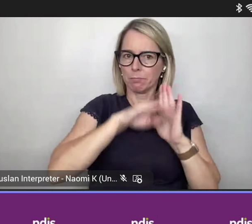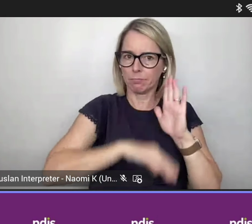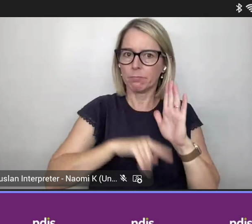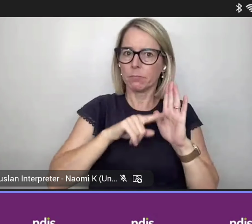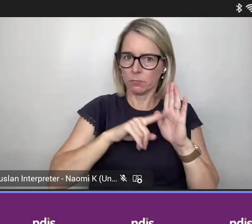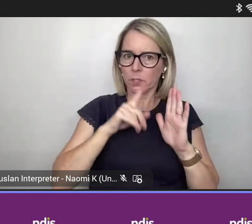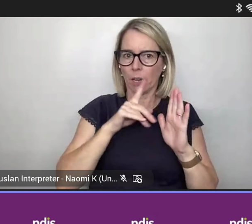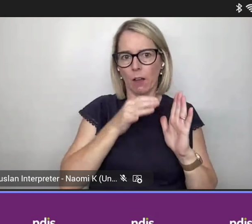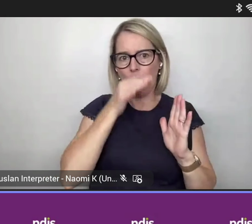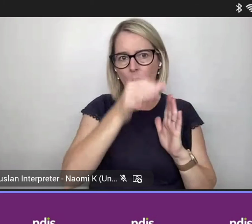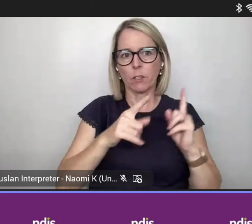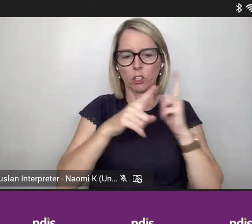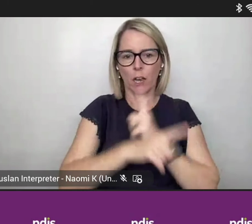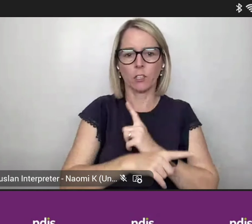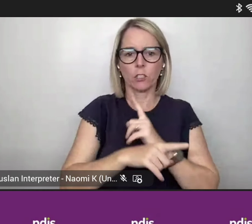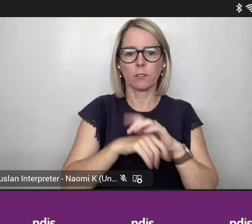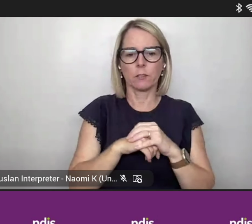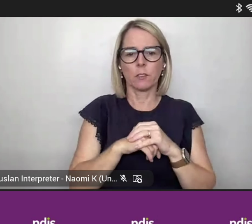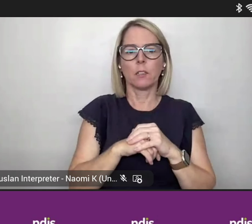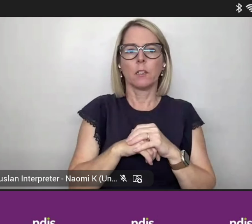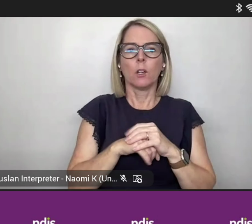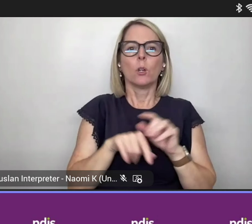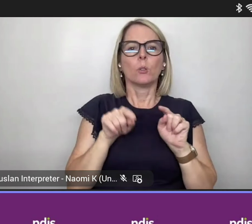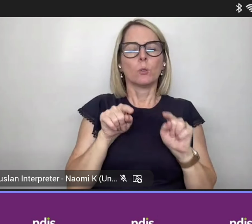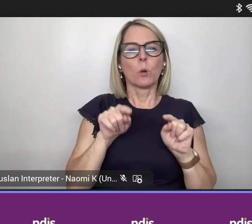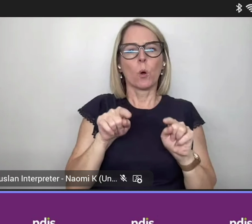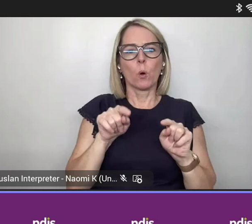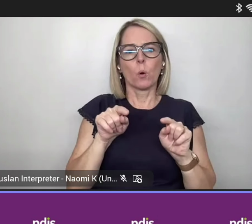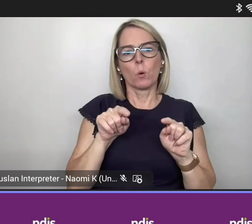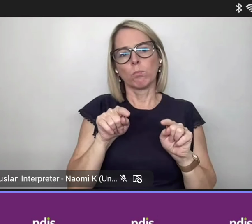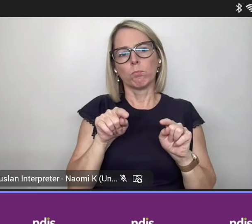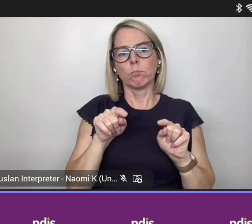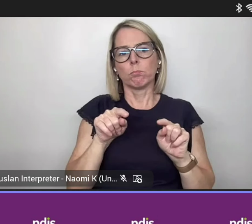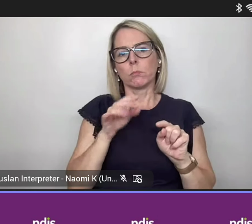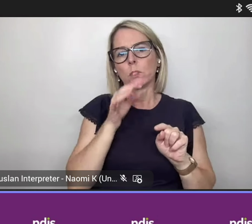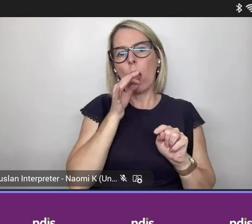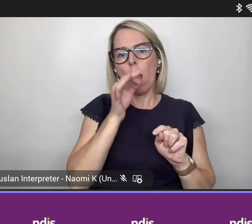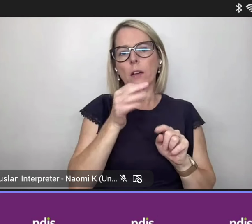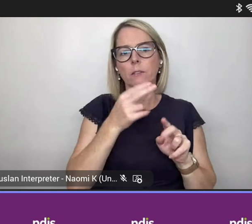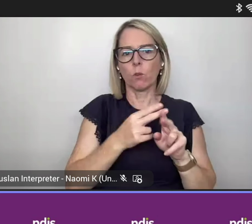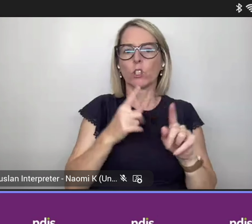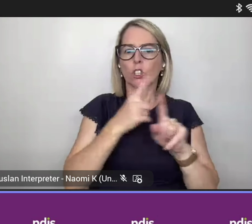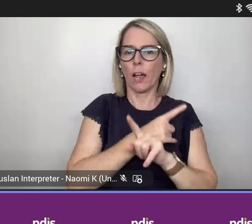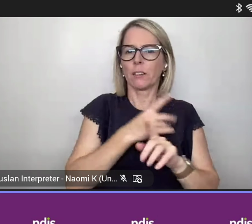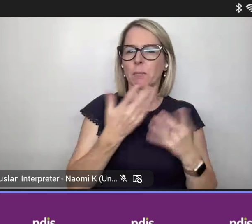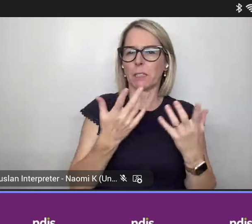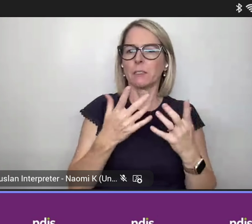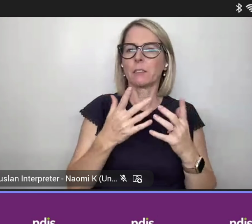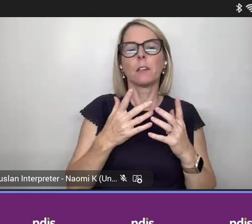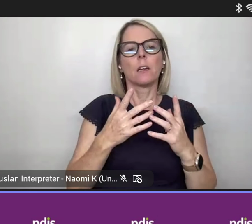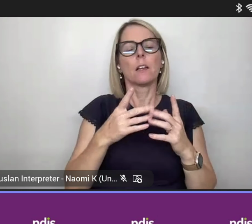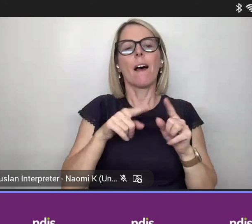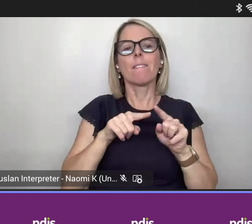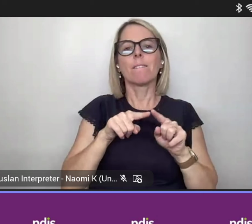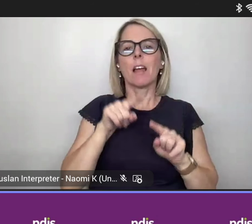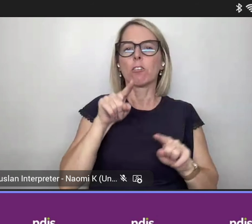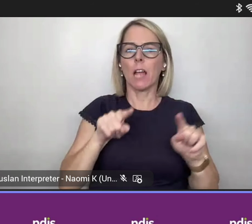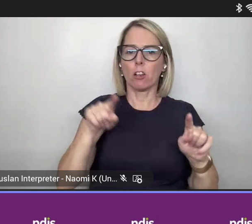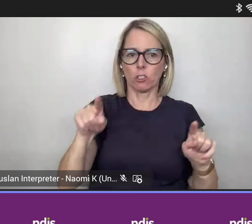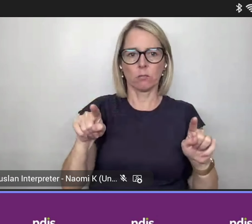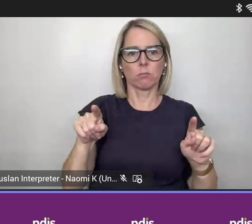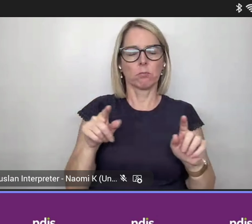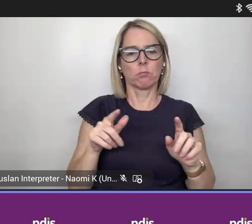this varying notice of impairment. If you think we have made a mistake or you'd like to vary the notice